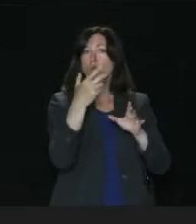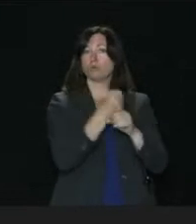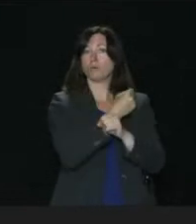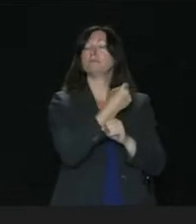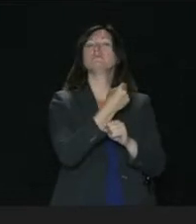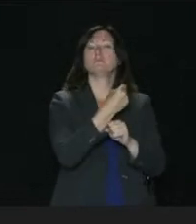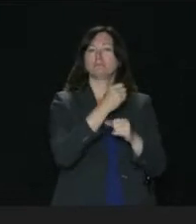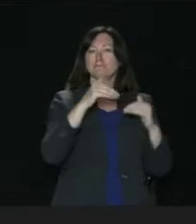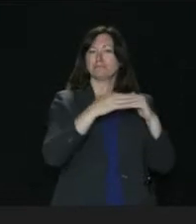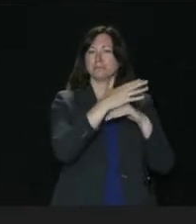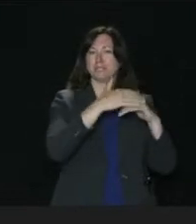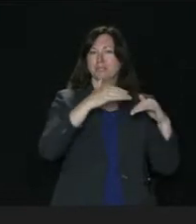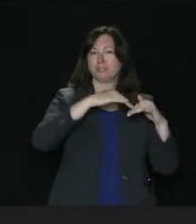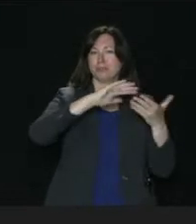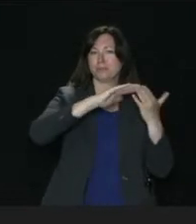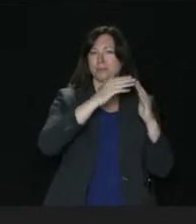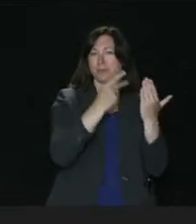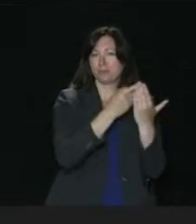community project